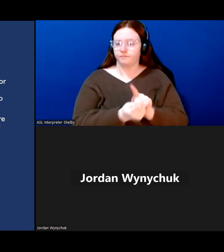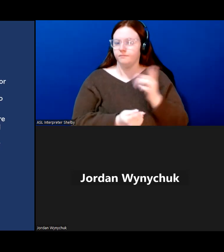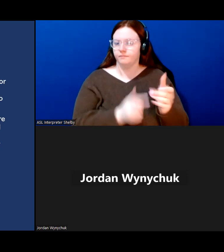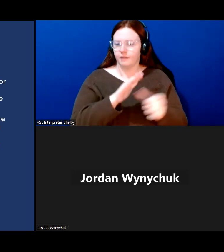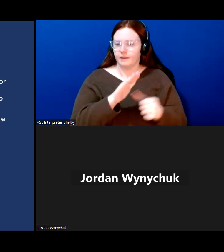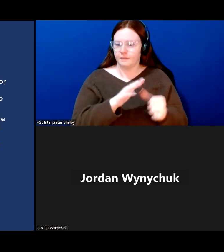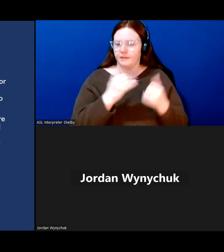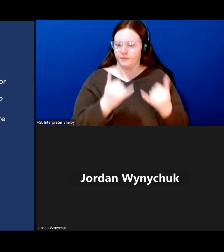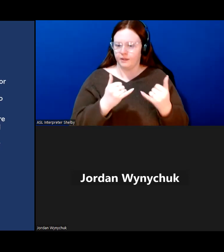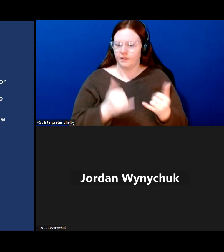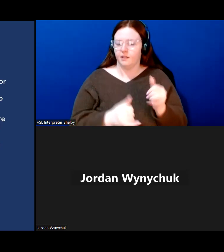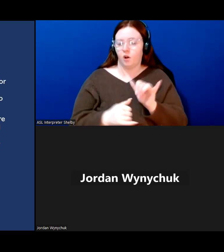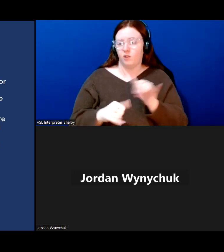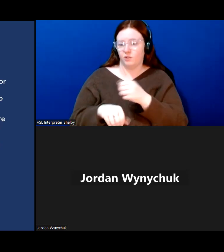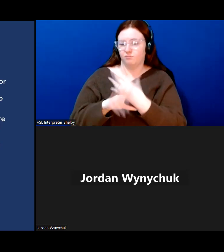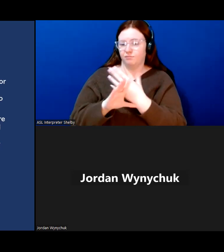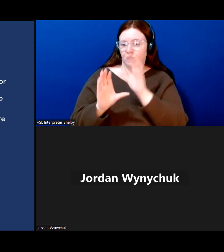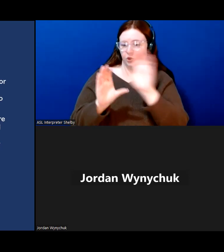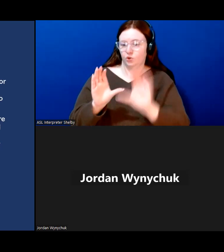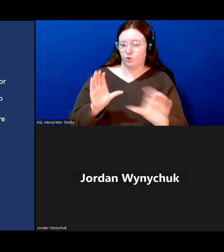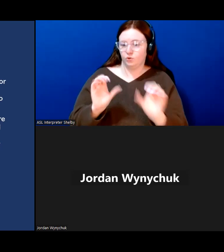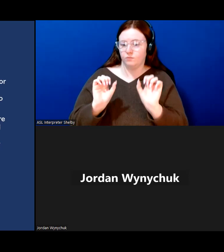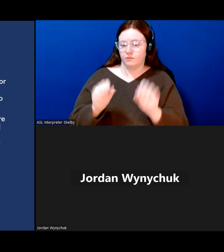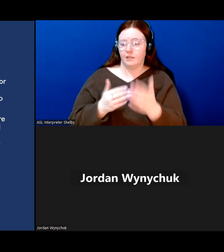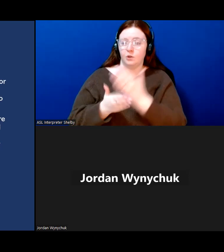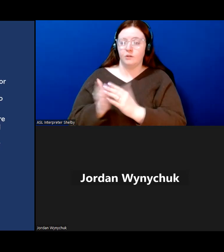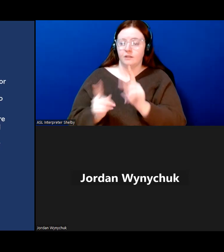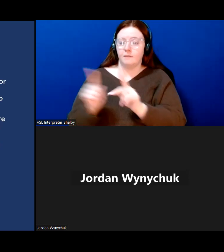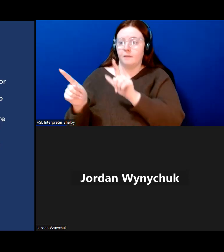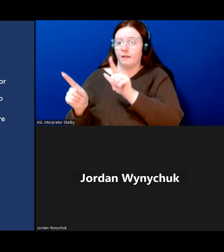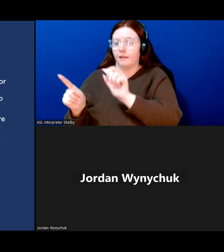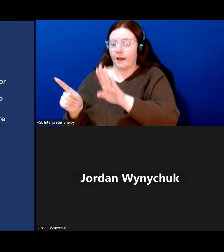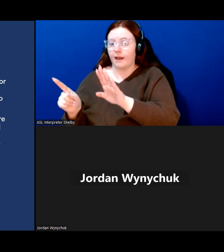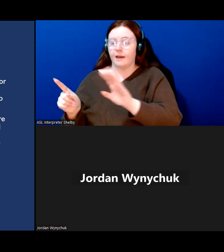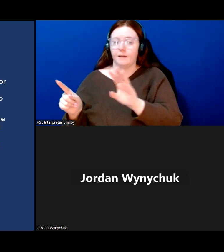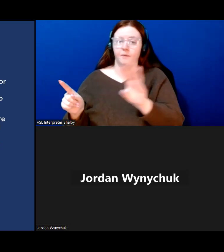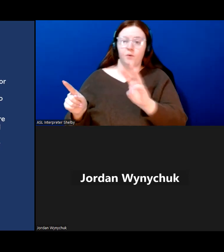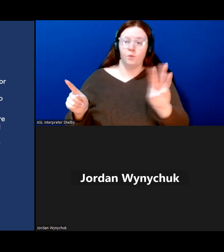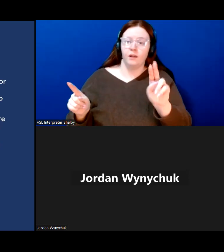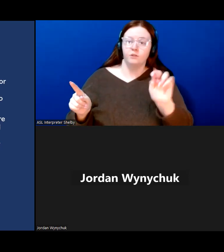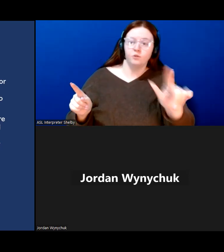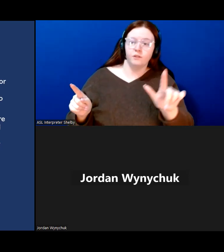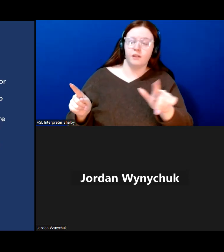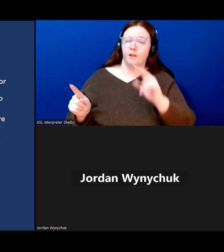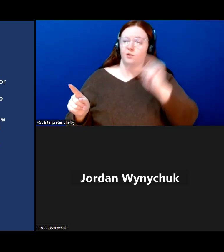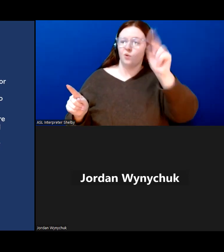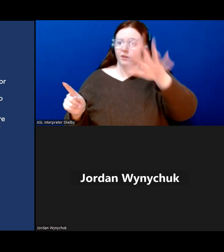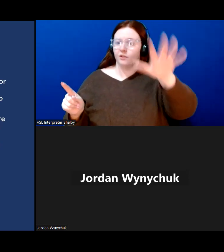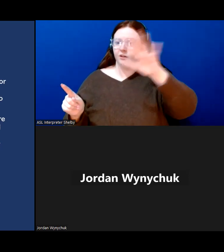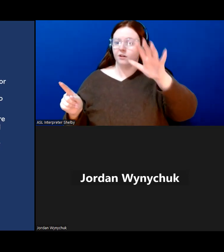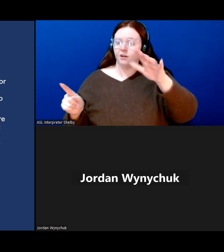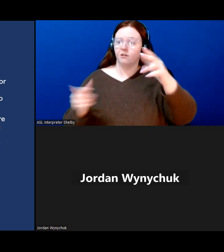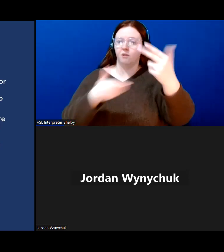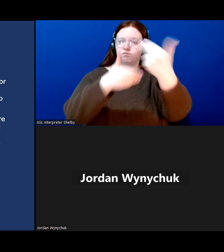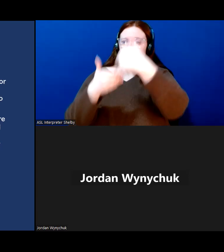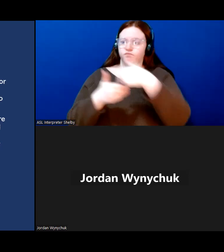also offer it via Zoom. So we have folks that join from Labrador, Western Newfoundland, Northern Peninsula. It's always